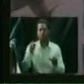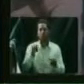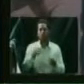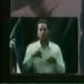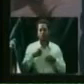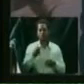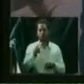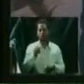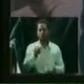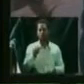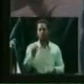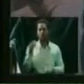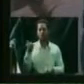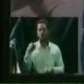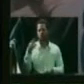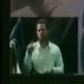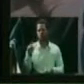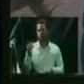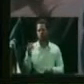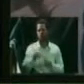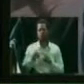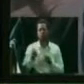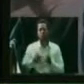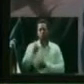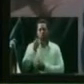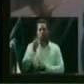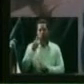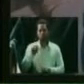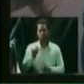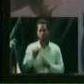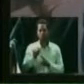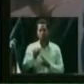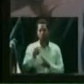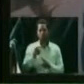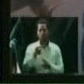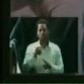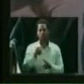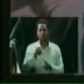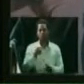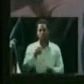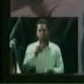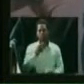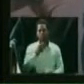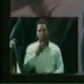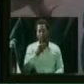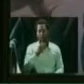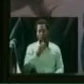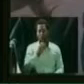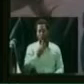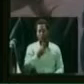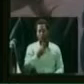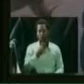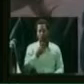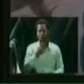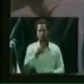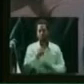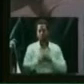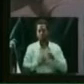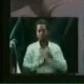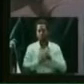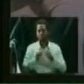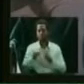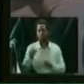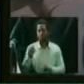2014. Consider also the superintendent's own relationship with the Broad Center, part of the larger Broad Foundation.